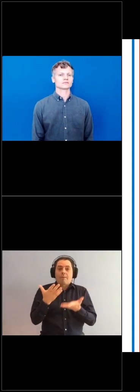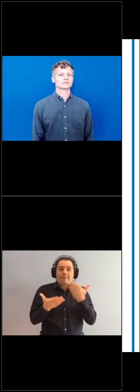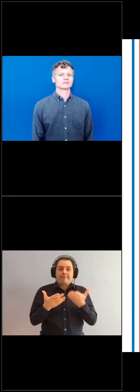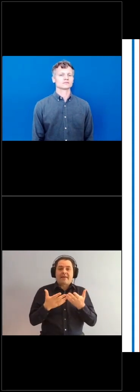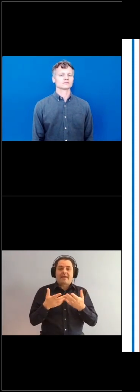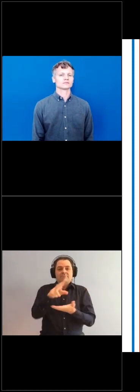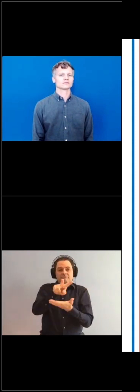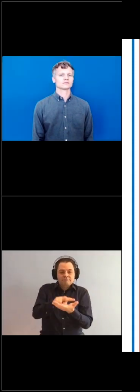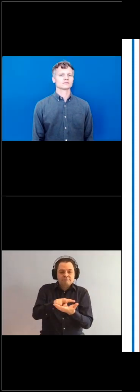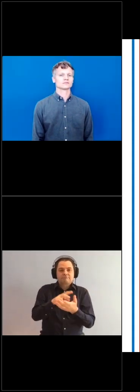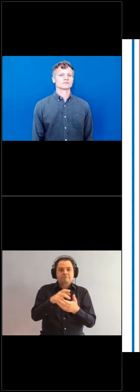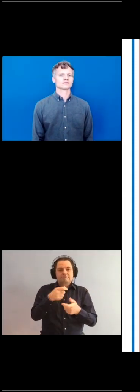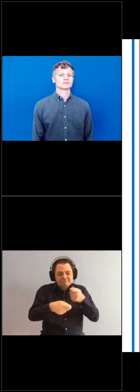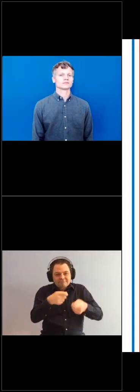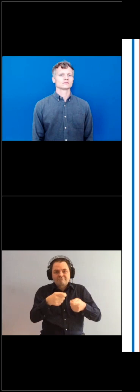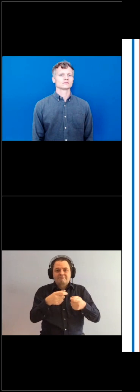pre-existing conditions.